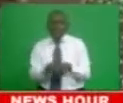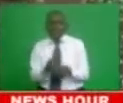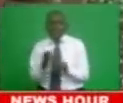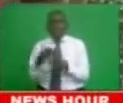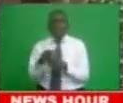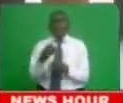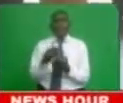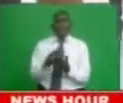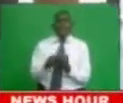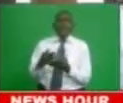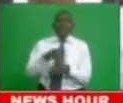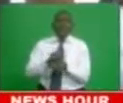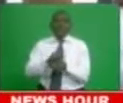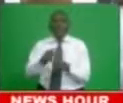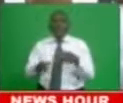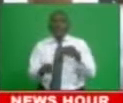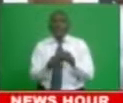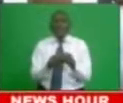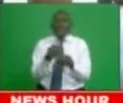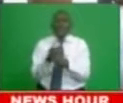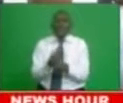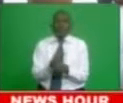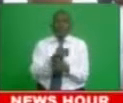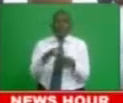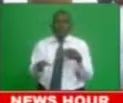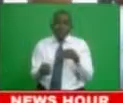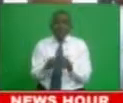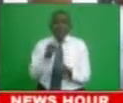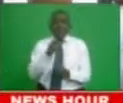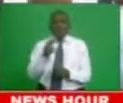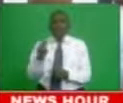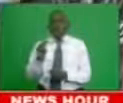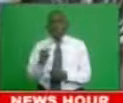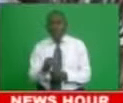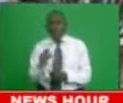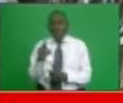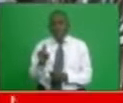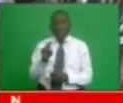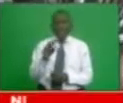share capital, net worth and total assets, all totaling